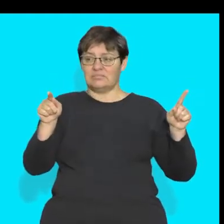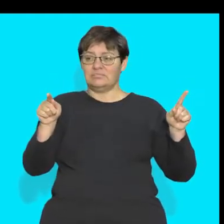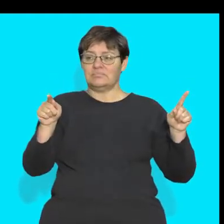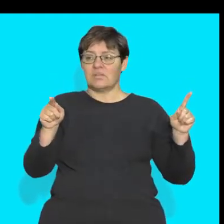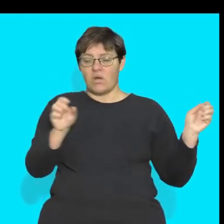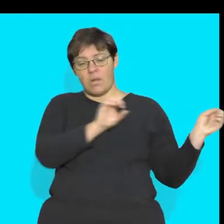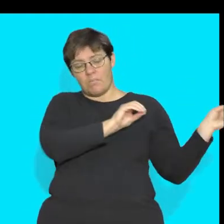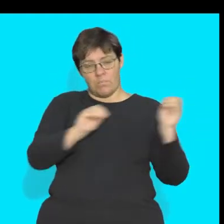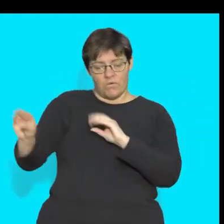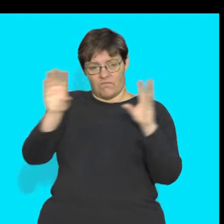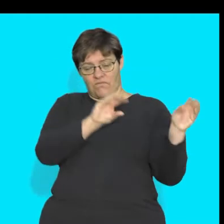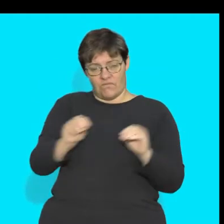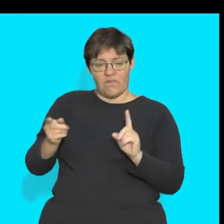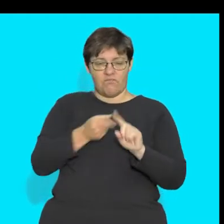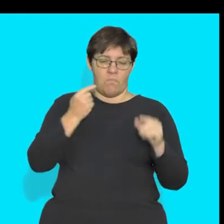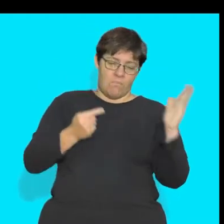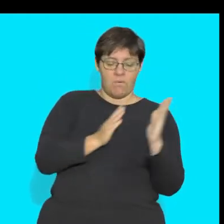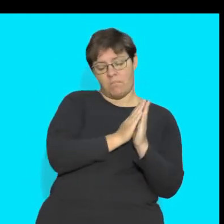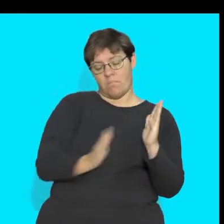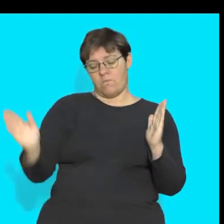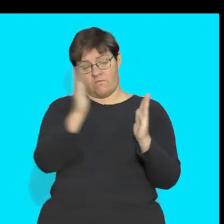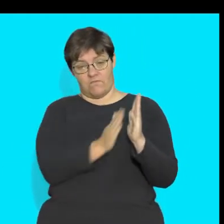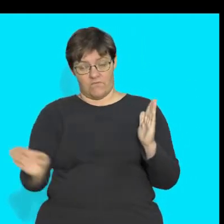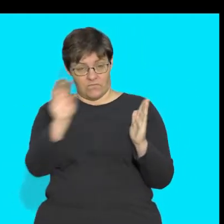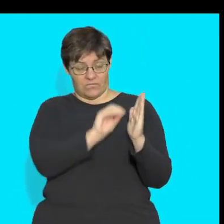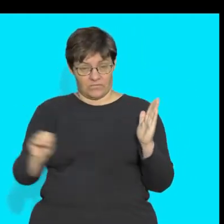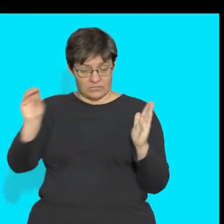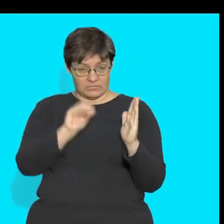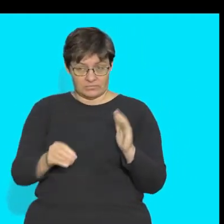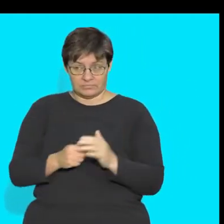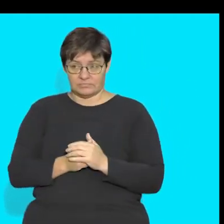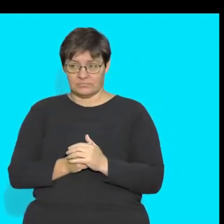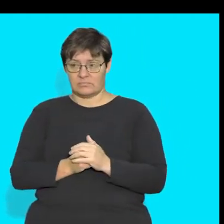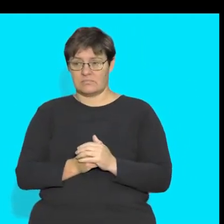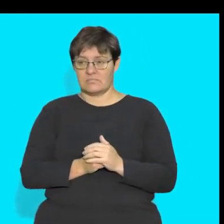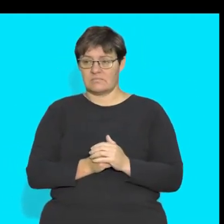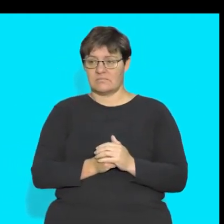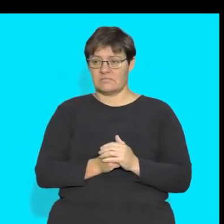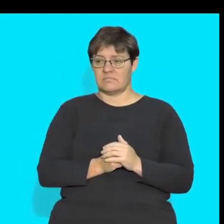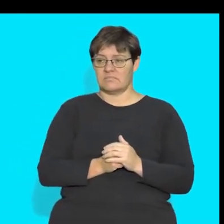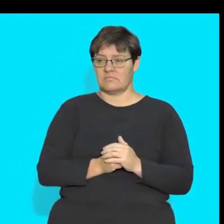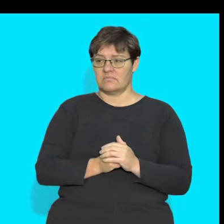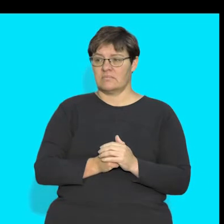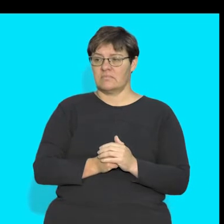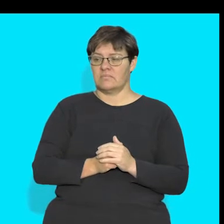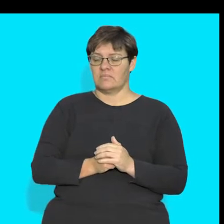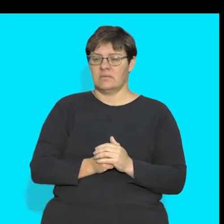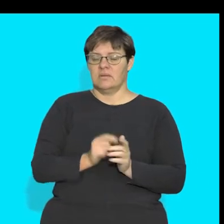move, and the electrons move from one side to the other, okay? And in fact, the electrons